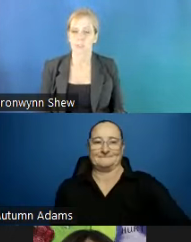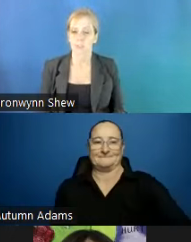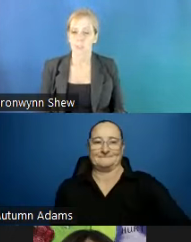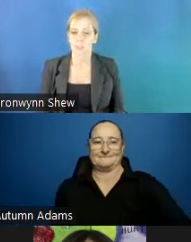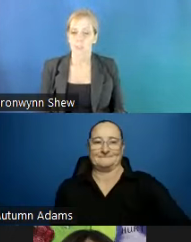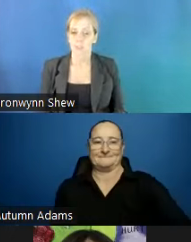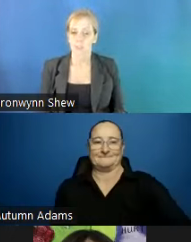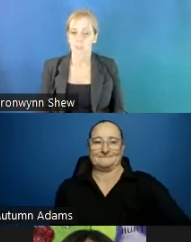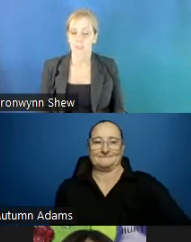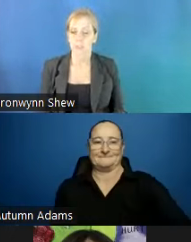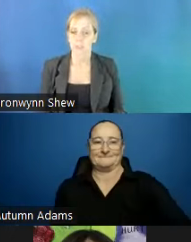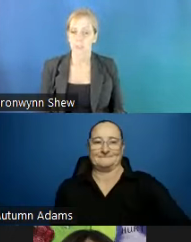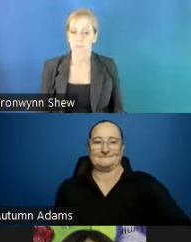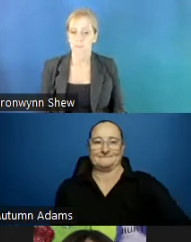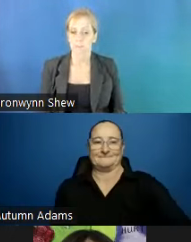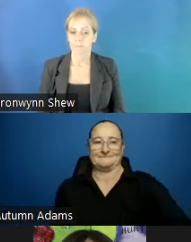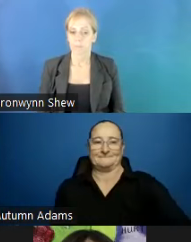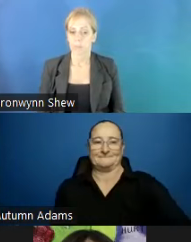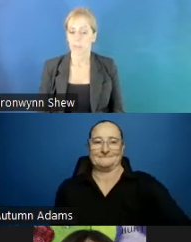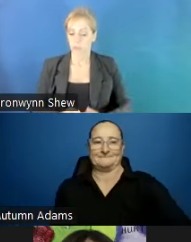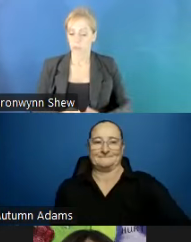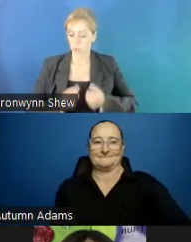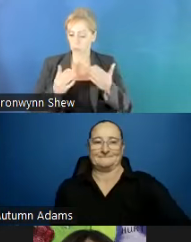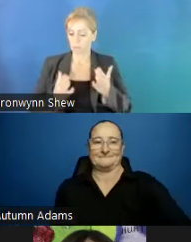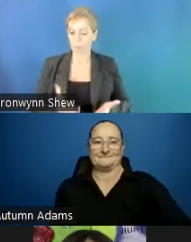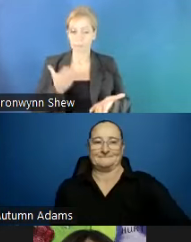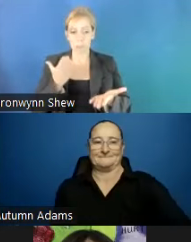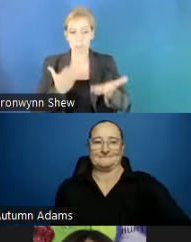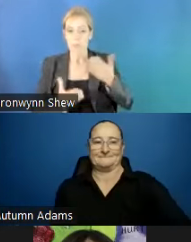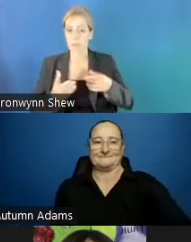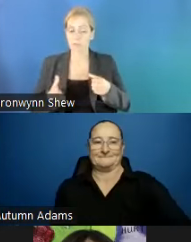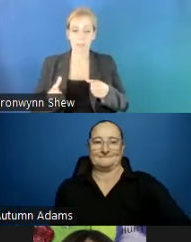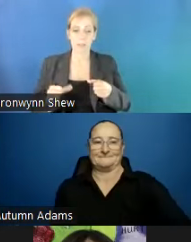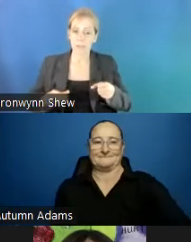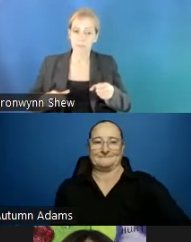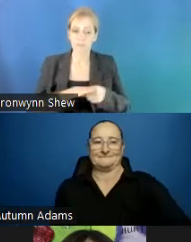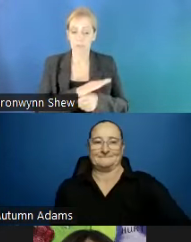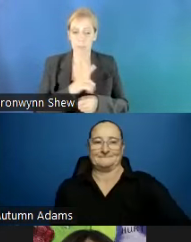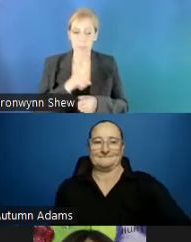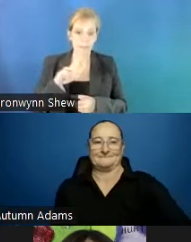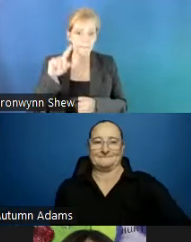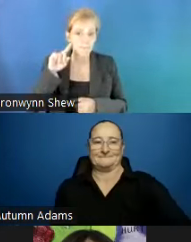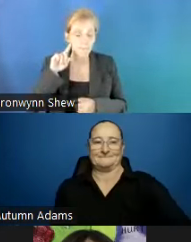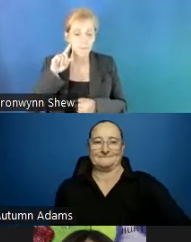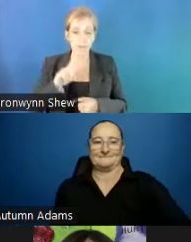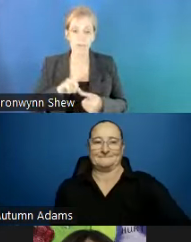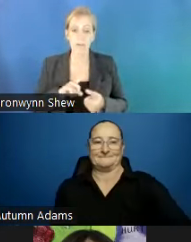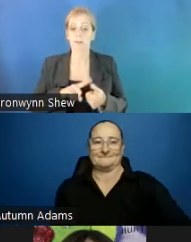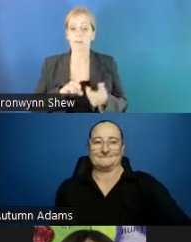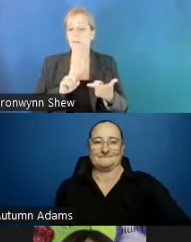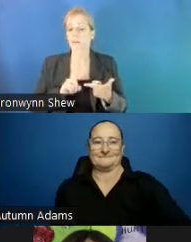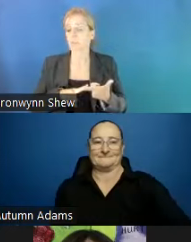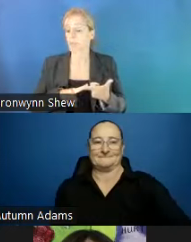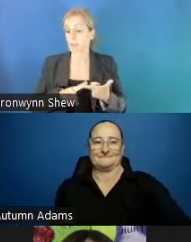Whether somebody is profoundly deaf, whether they are deaf and are fluent in ASL, whether they're